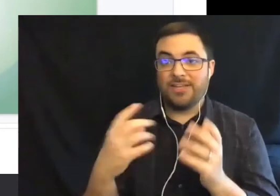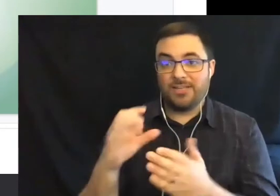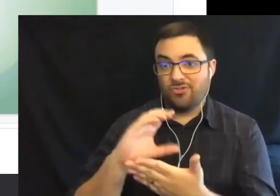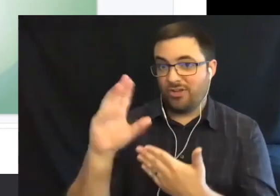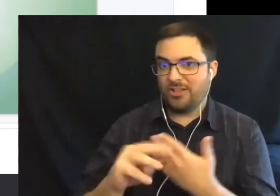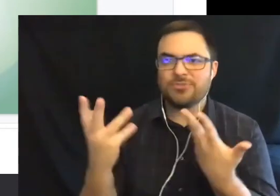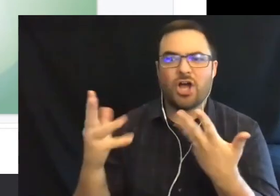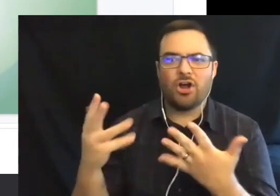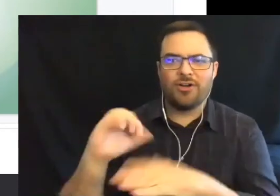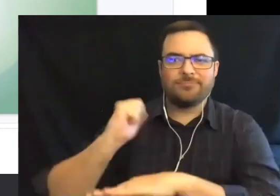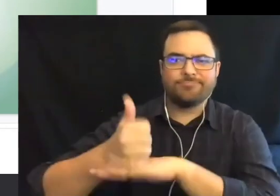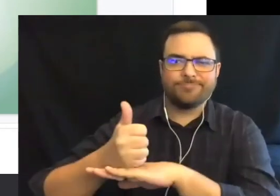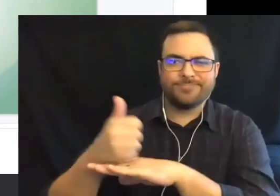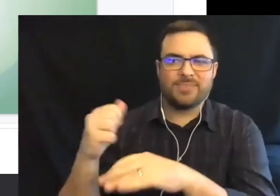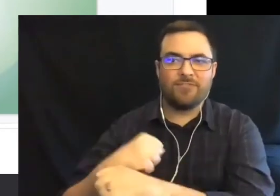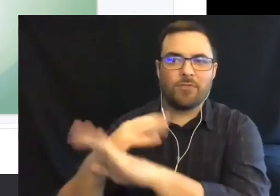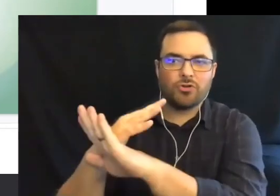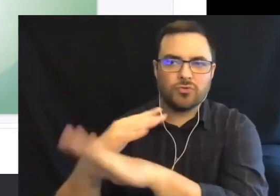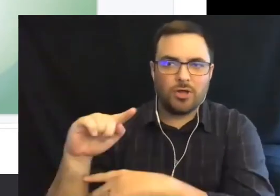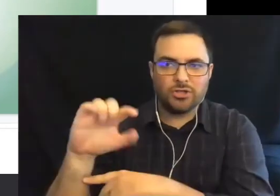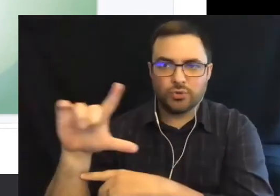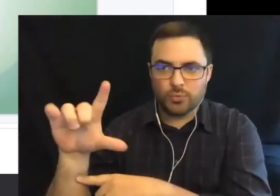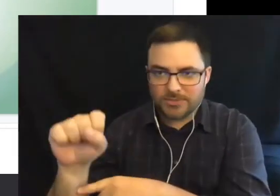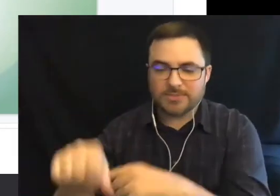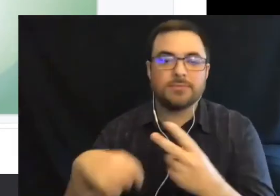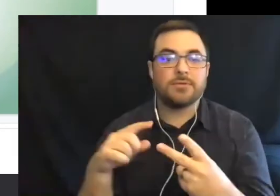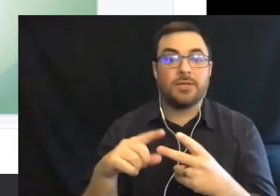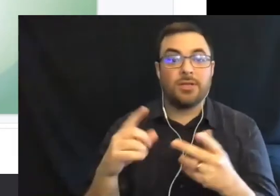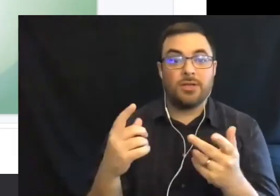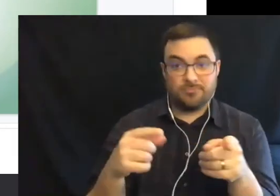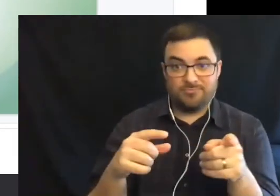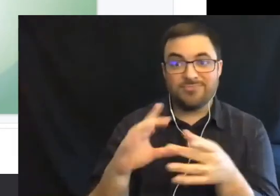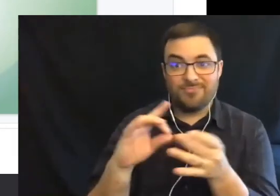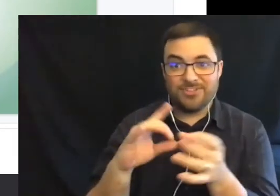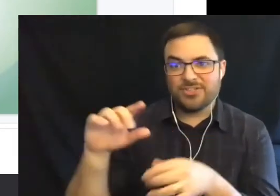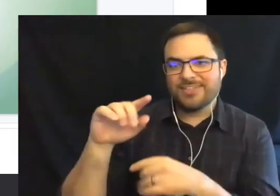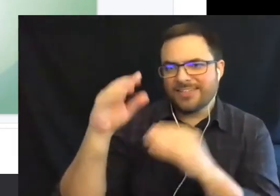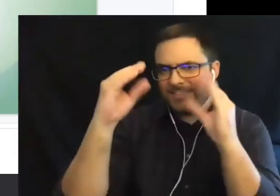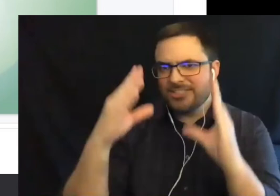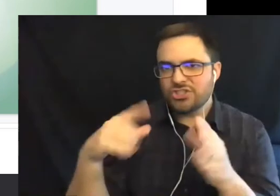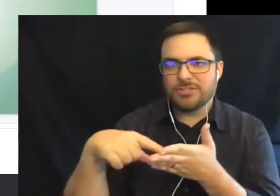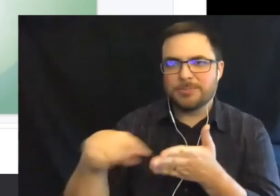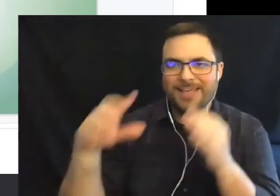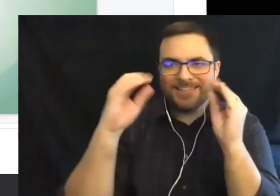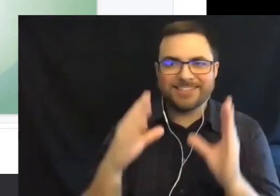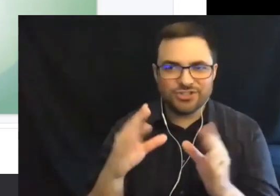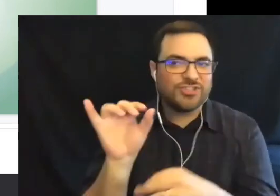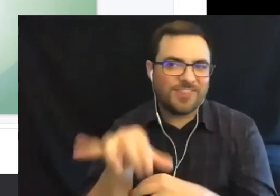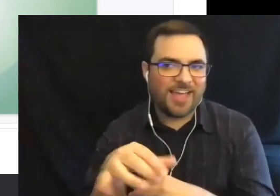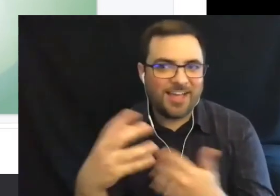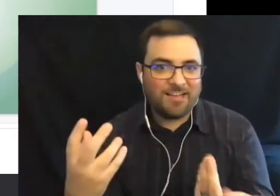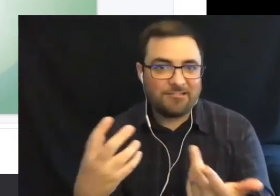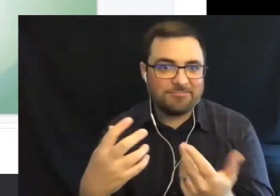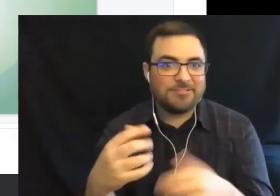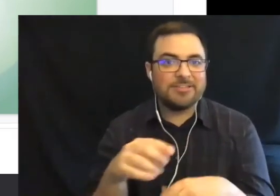tools. And Gail had mentioned teachers pay teachers. There is a free section in there. So again, we know everybody's always